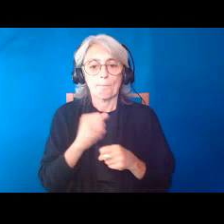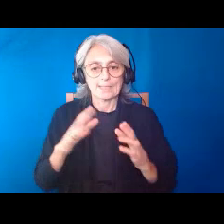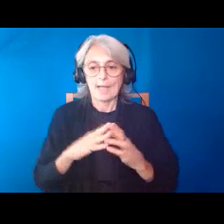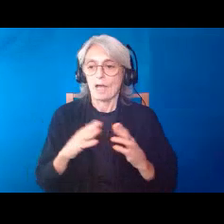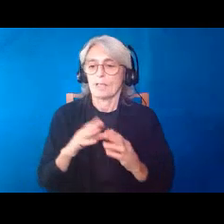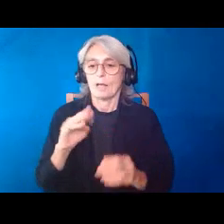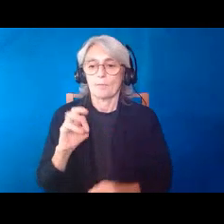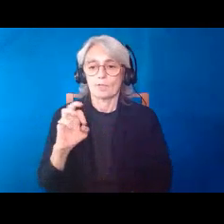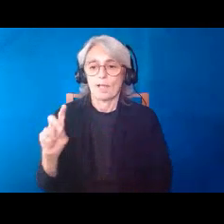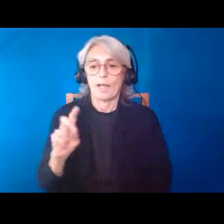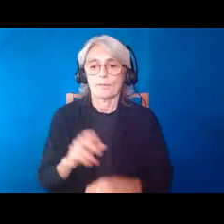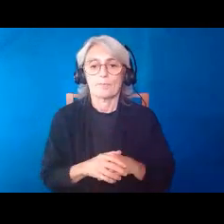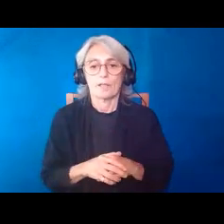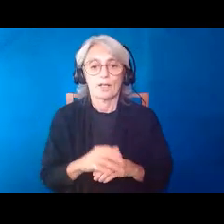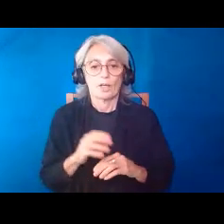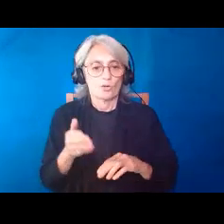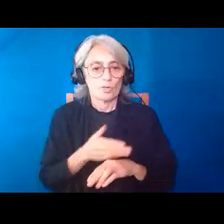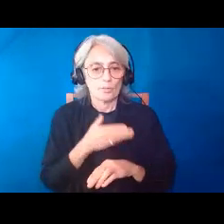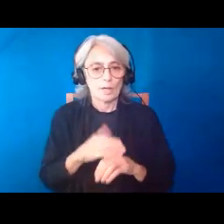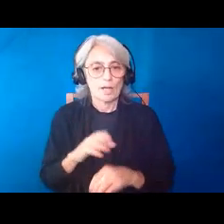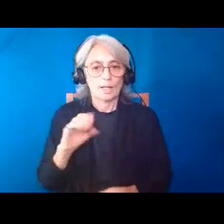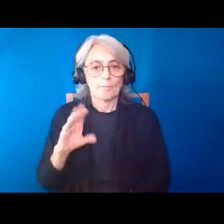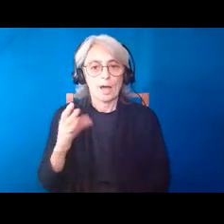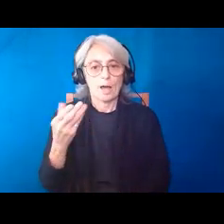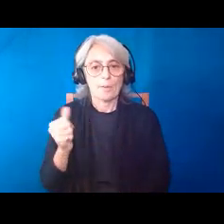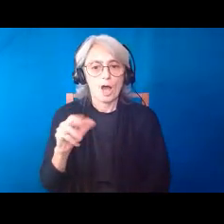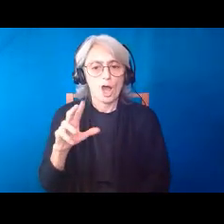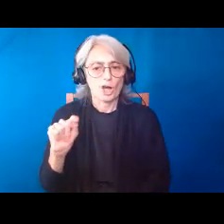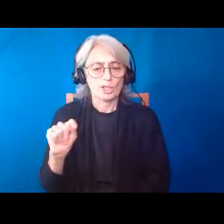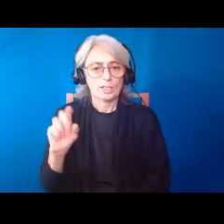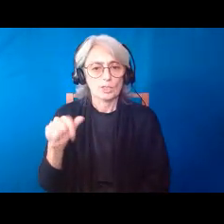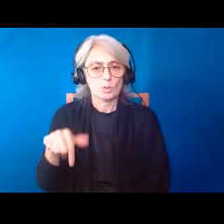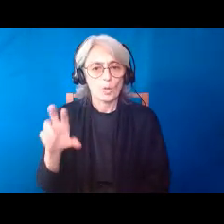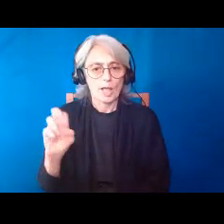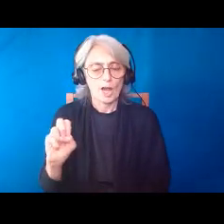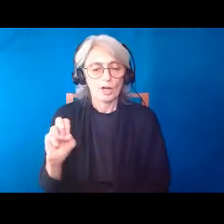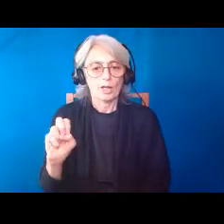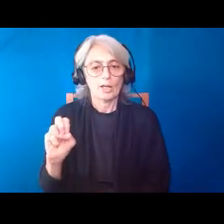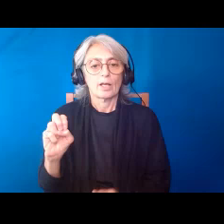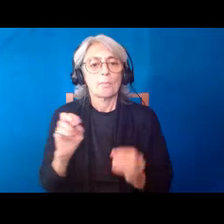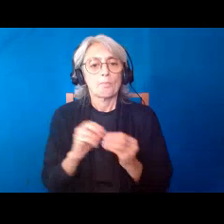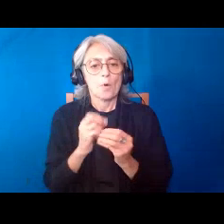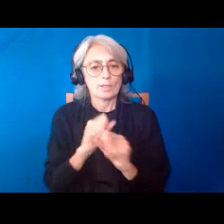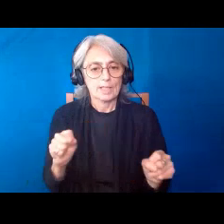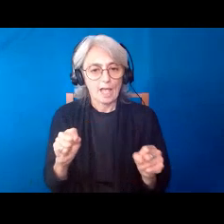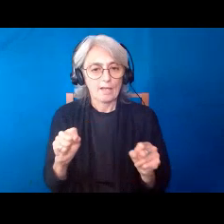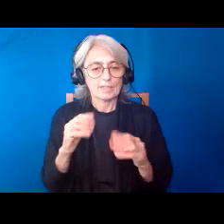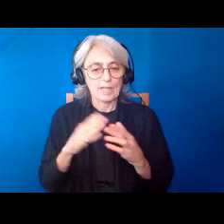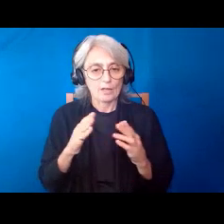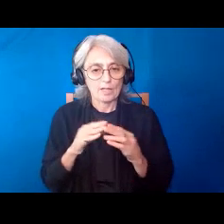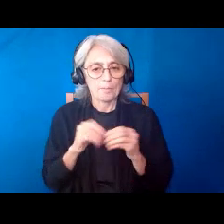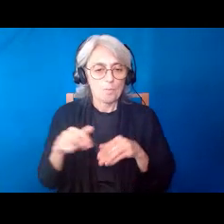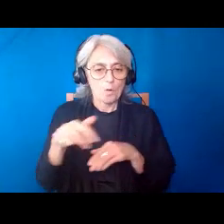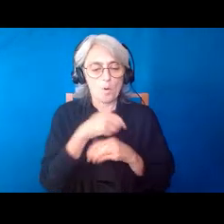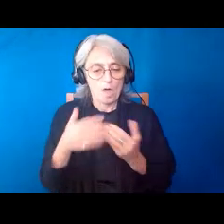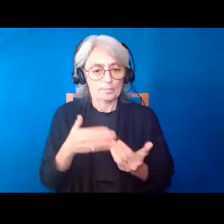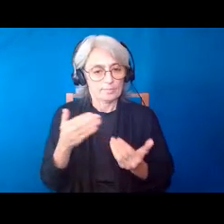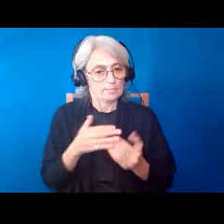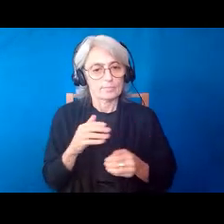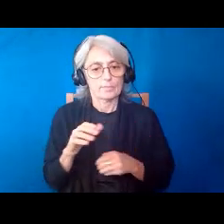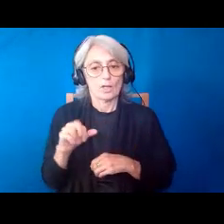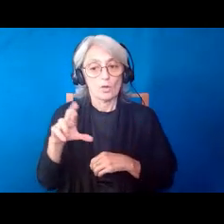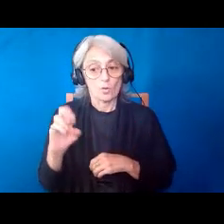Merced and remodeling Bob Hart Square, creating a safer, more walkable downtown core that supports our small